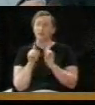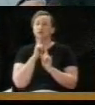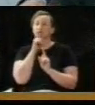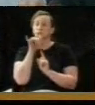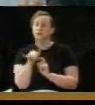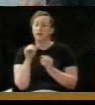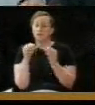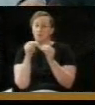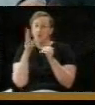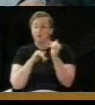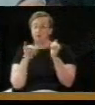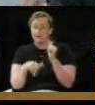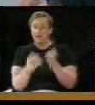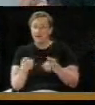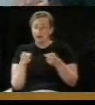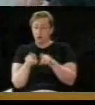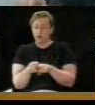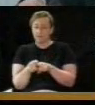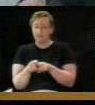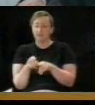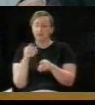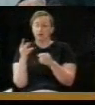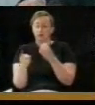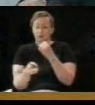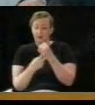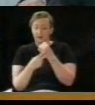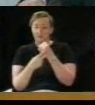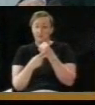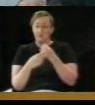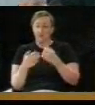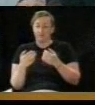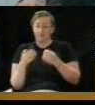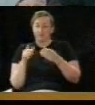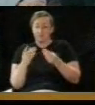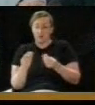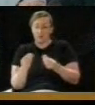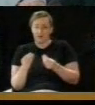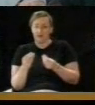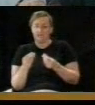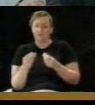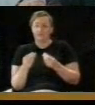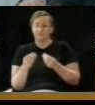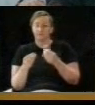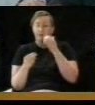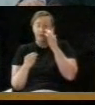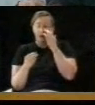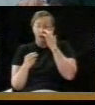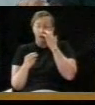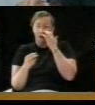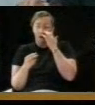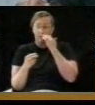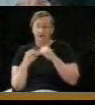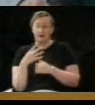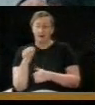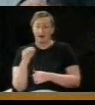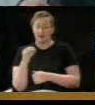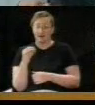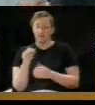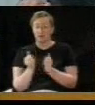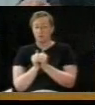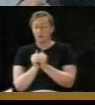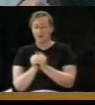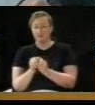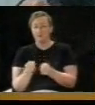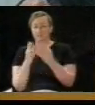an agreement to keep acquiring property, keep petitioning the city to take them in by referendum. And among